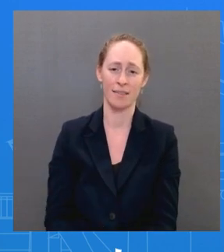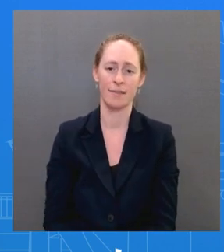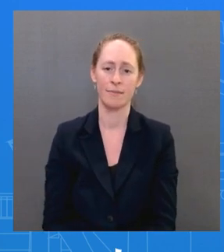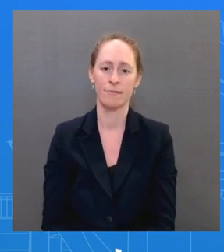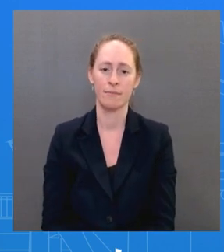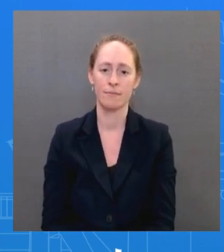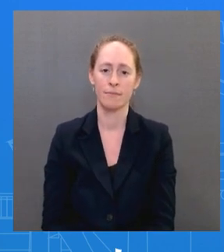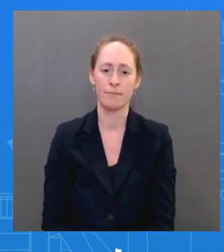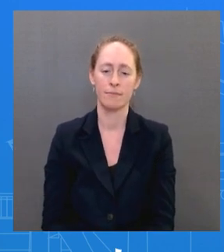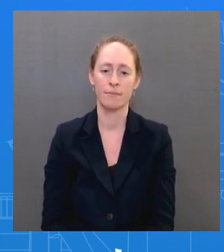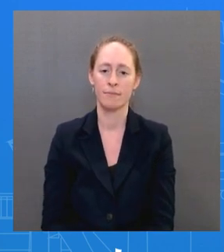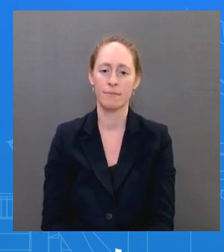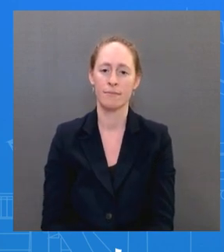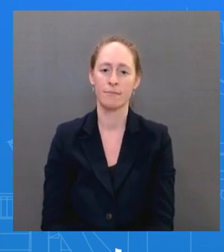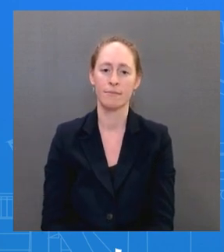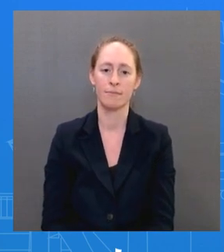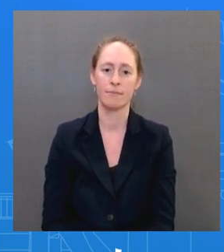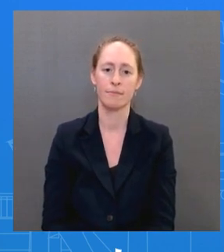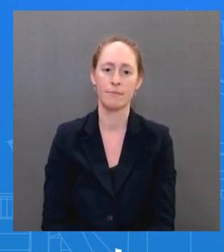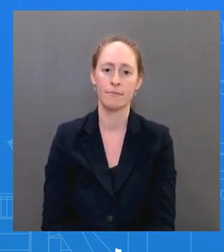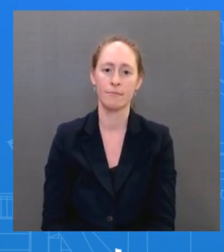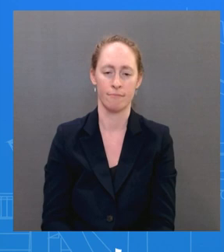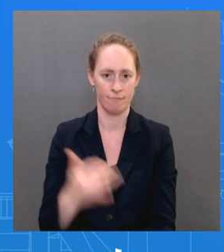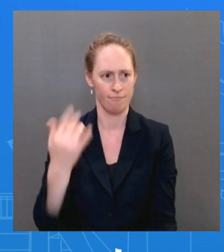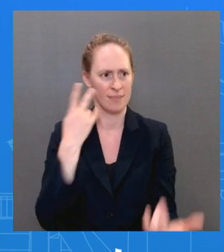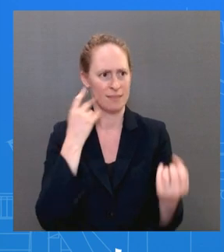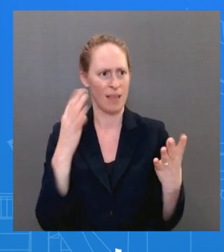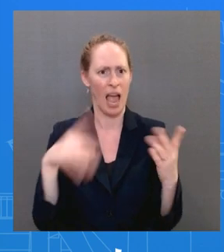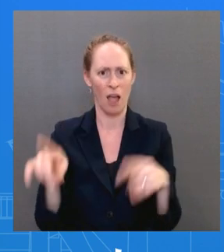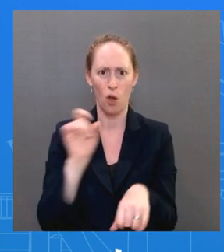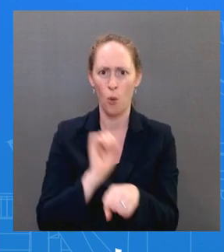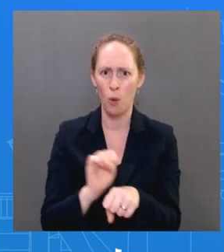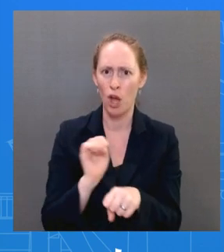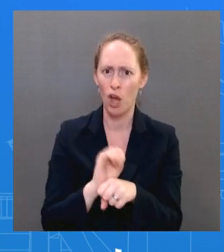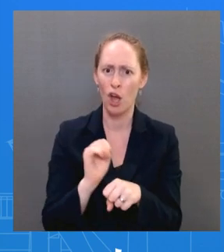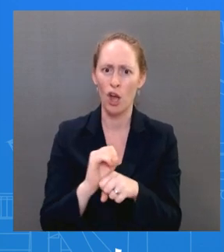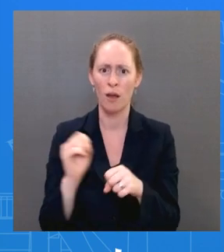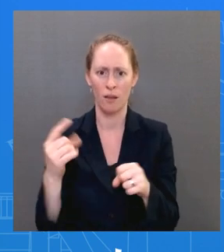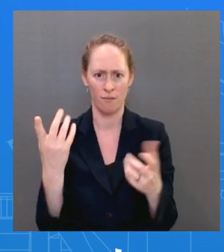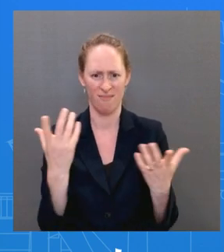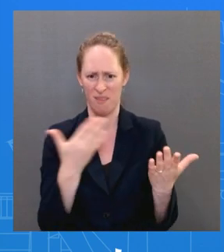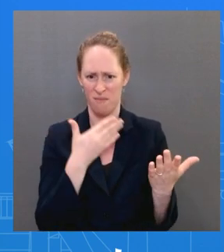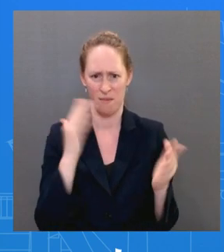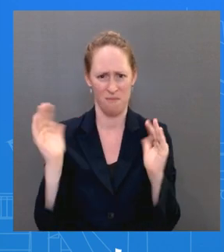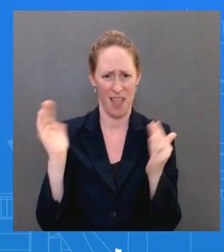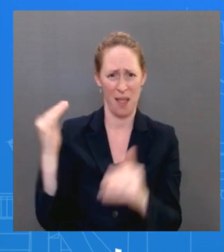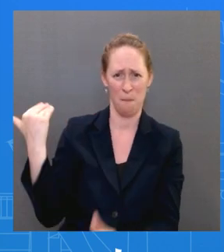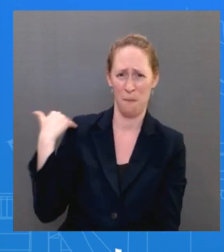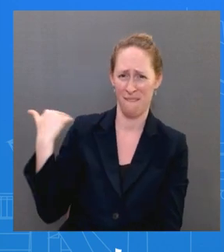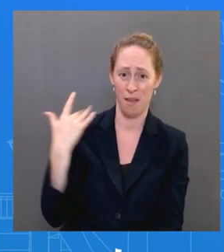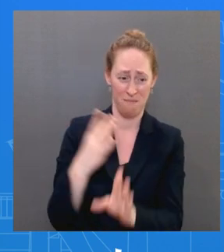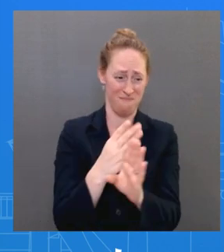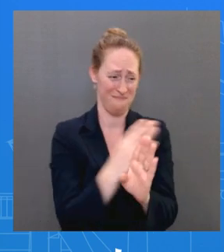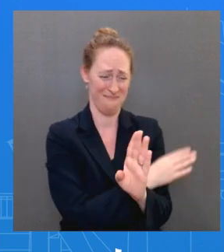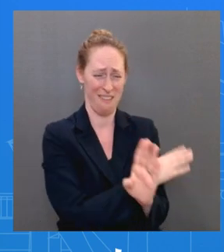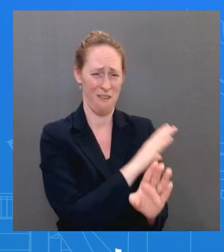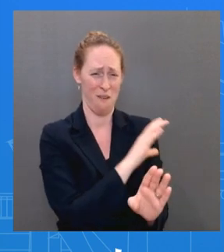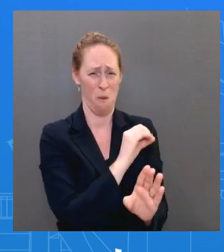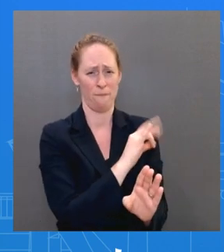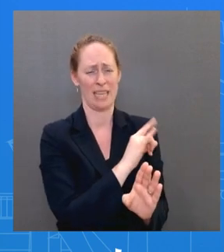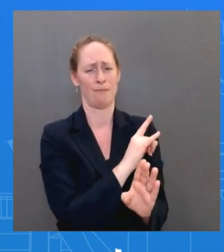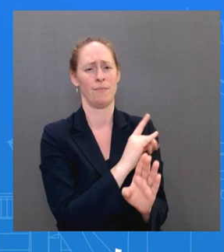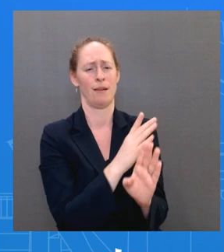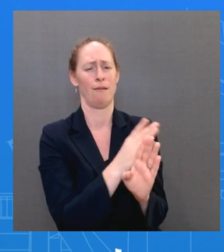So that is what we see as strength of the economy. Again, we're going to transition into a more stable and steady